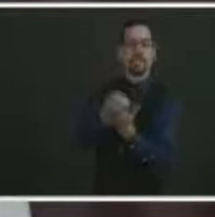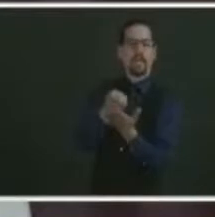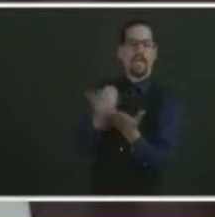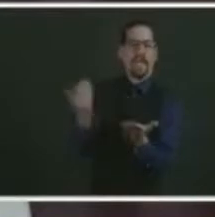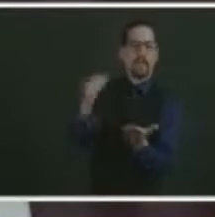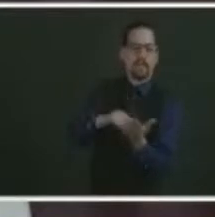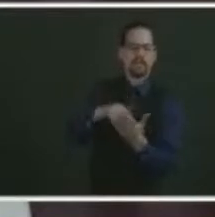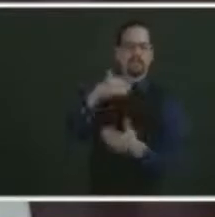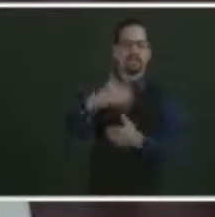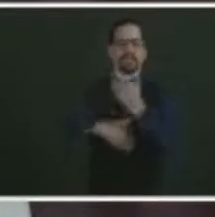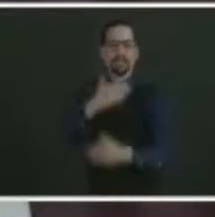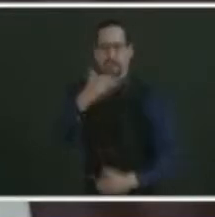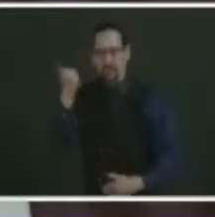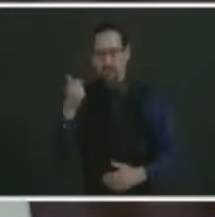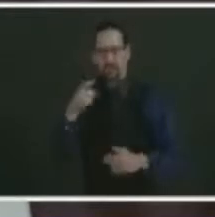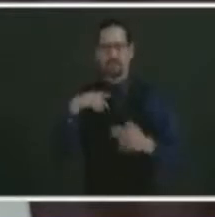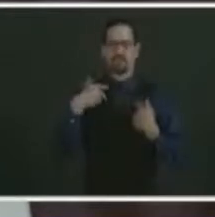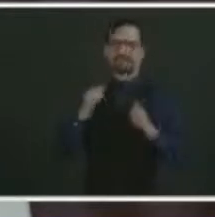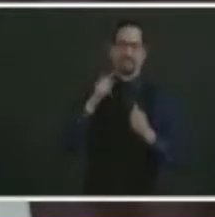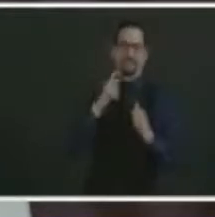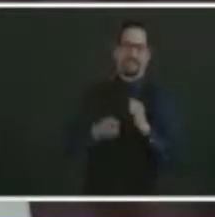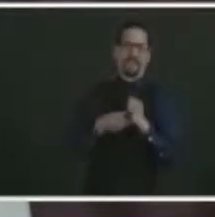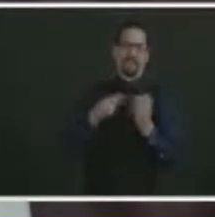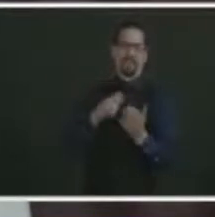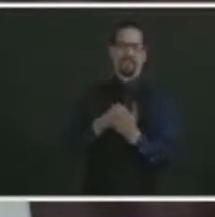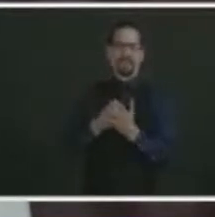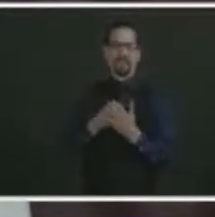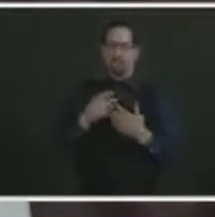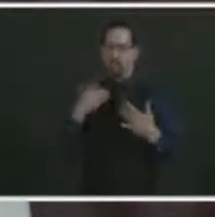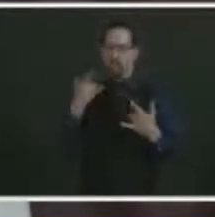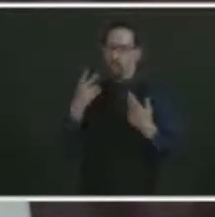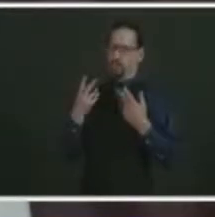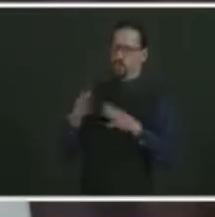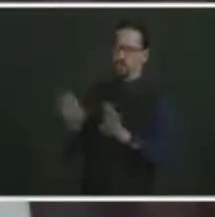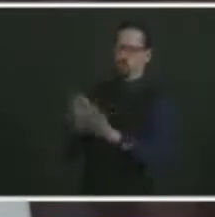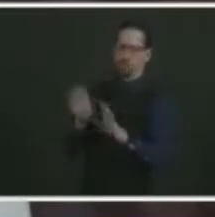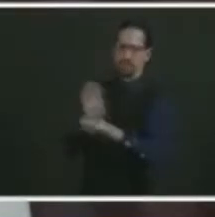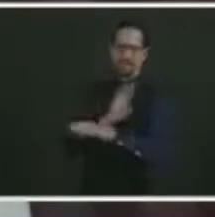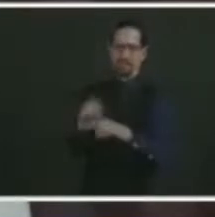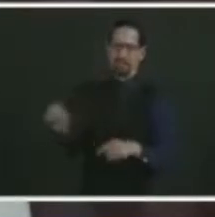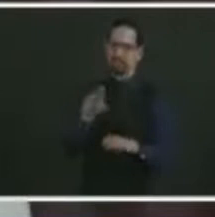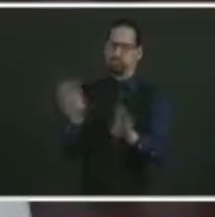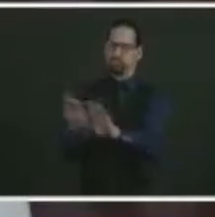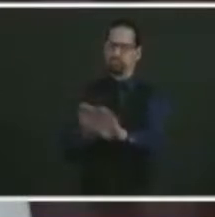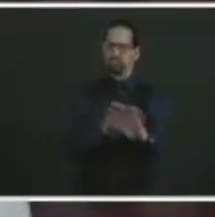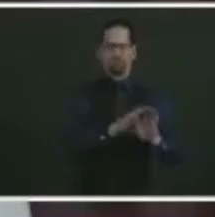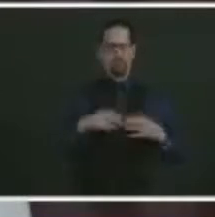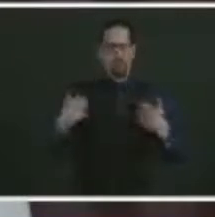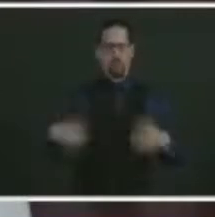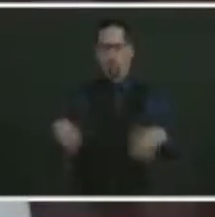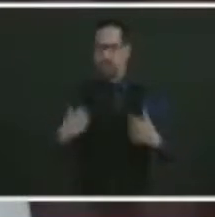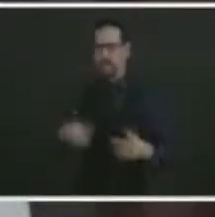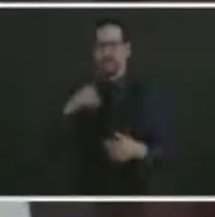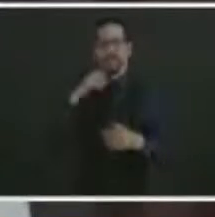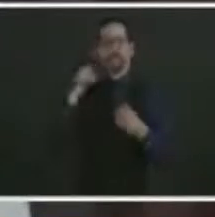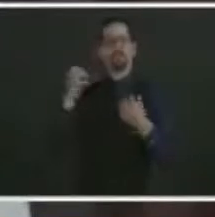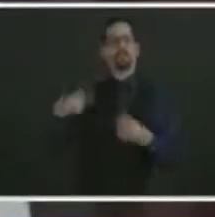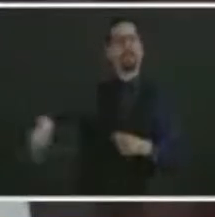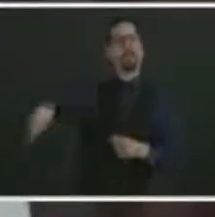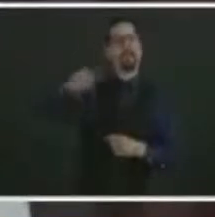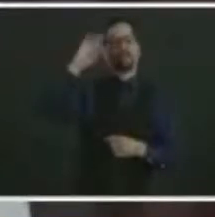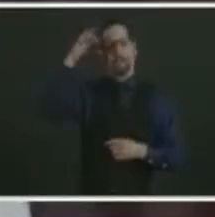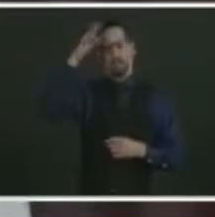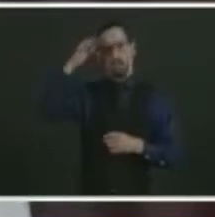less waste because businesses have been closed. And so every either a core function or quasi function of government is feeling the